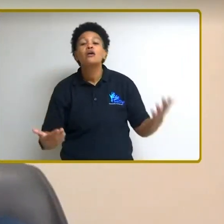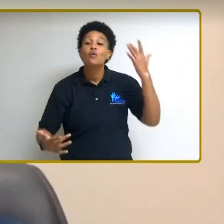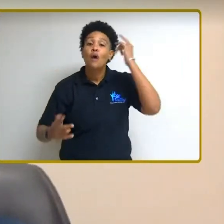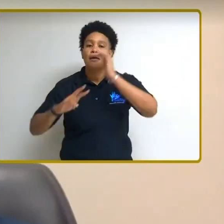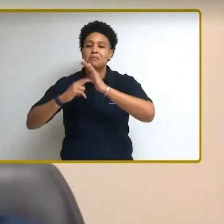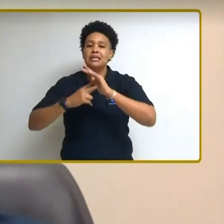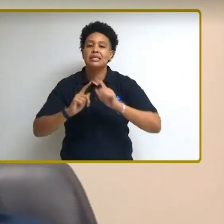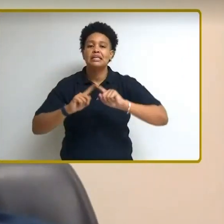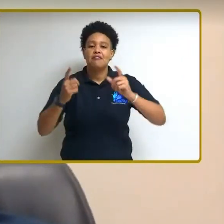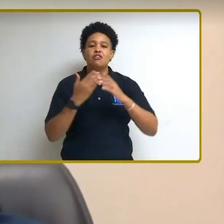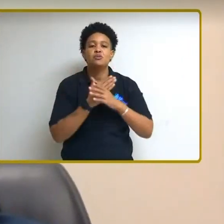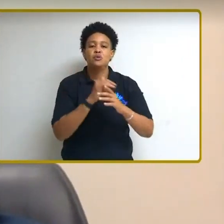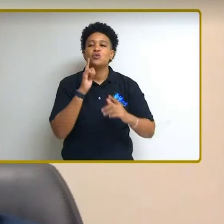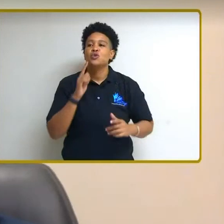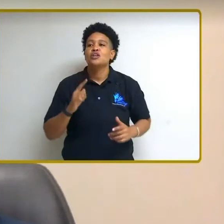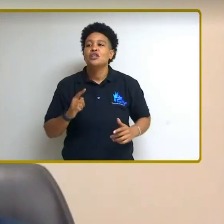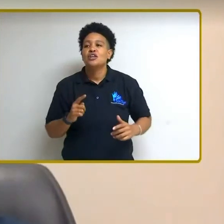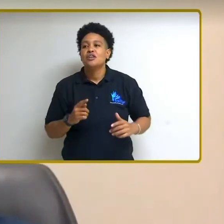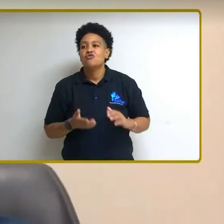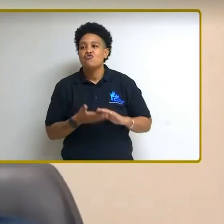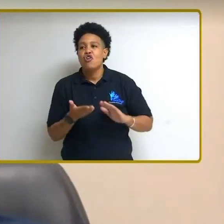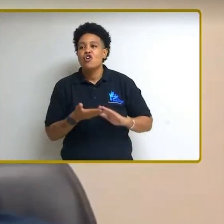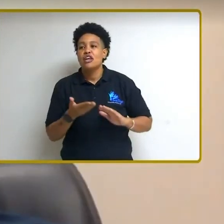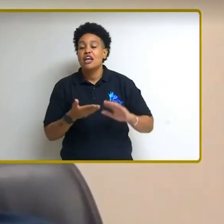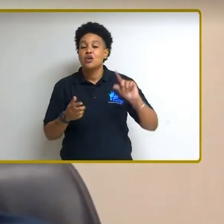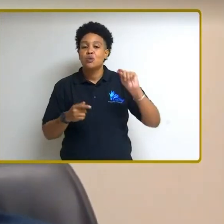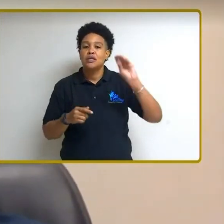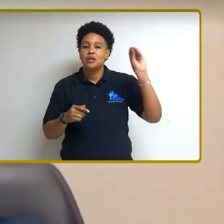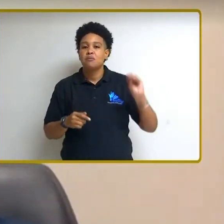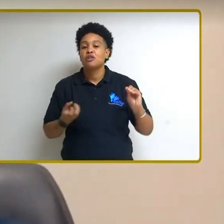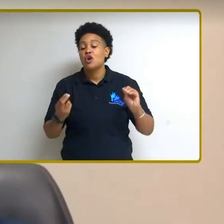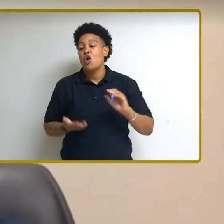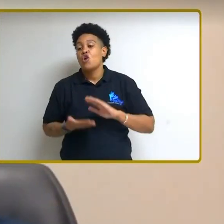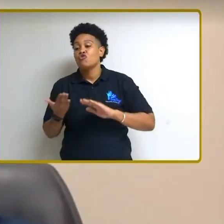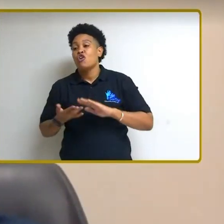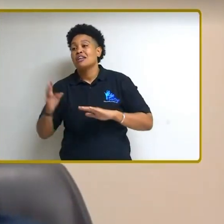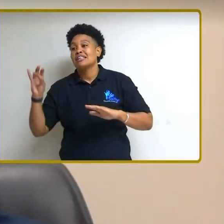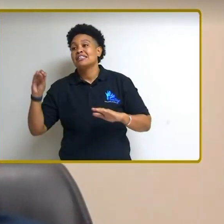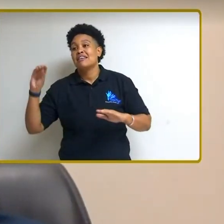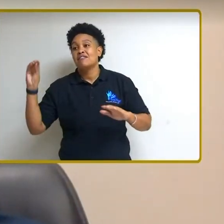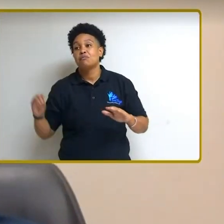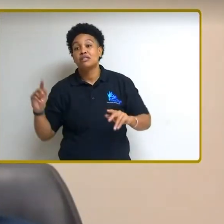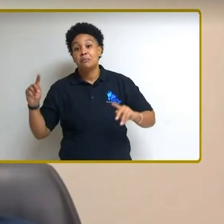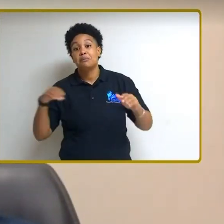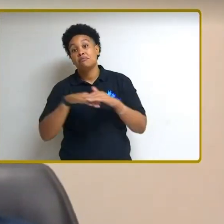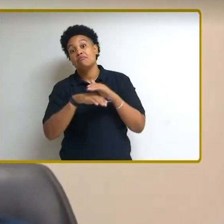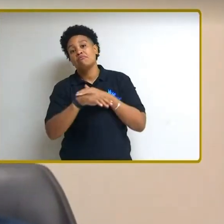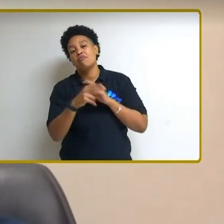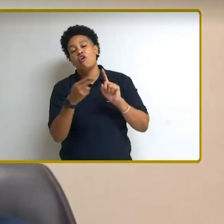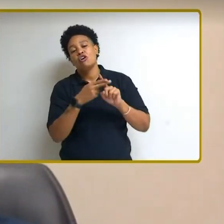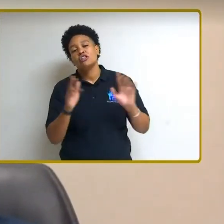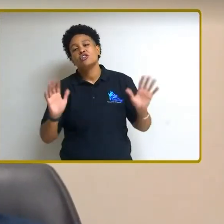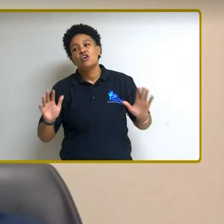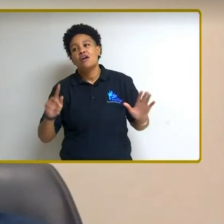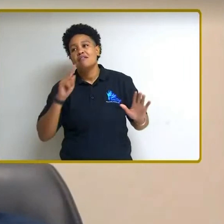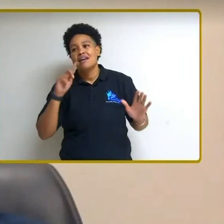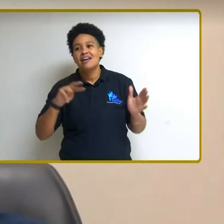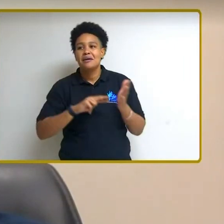the difference between running at 20% or running at 70% occupancy. And of course, it's going to